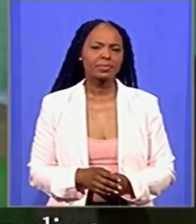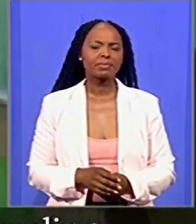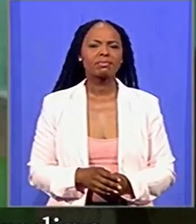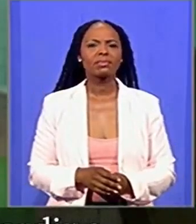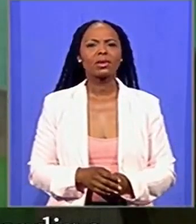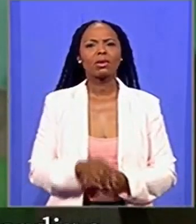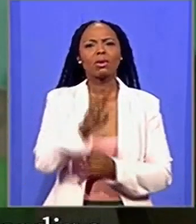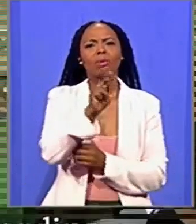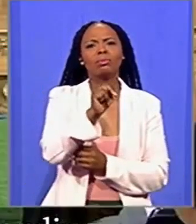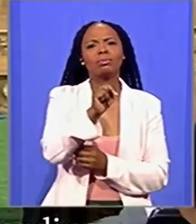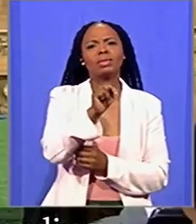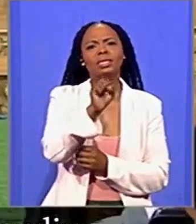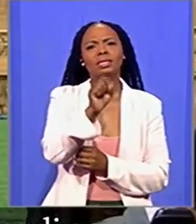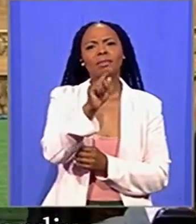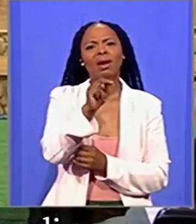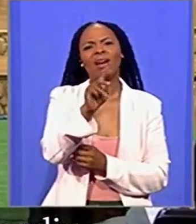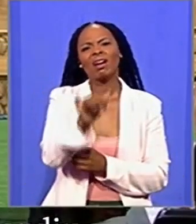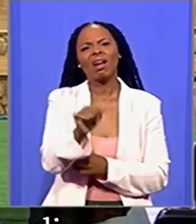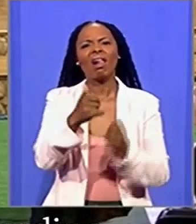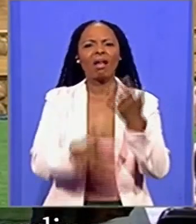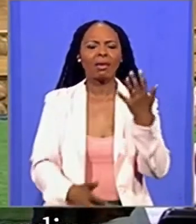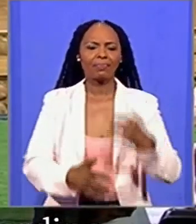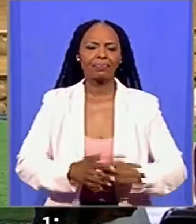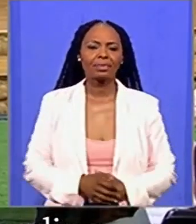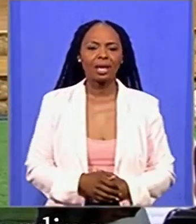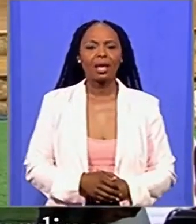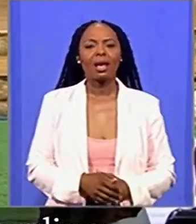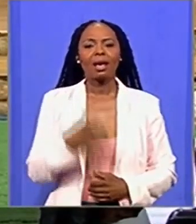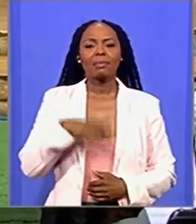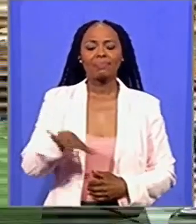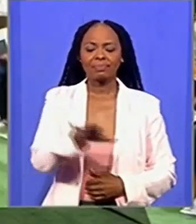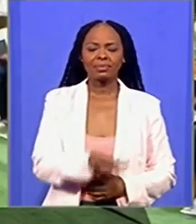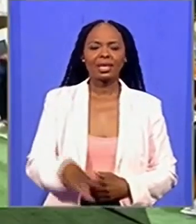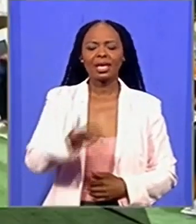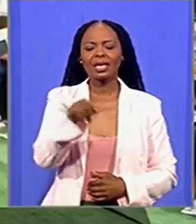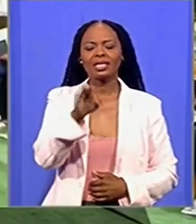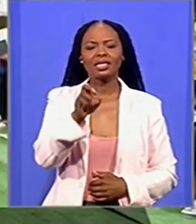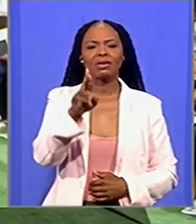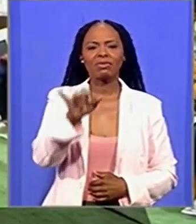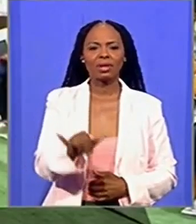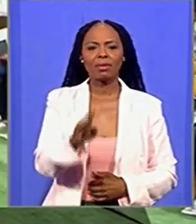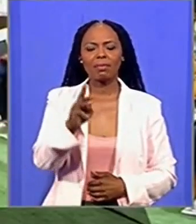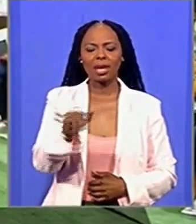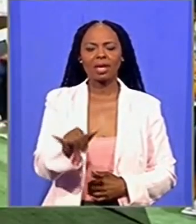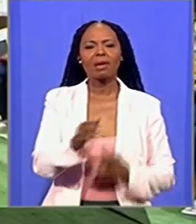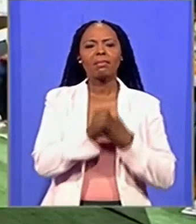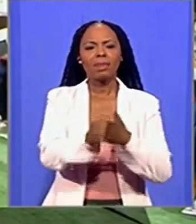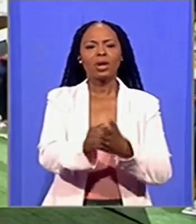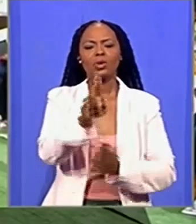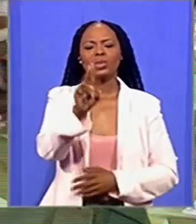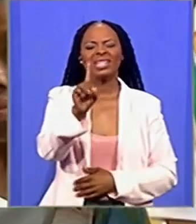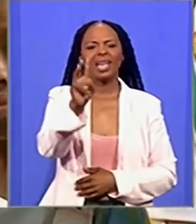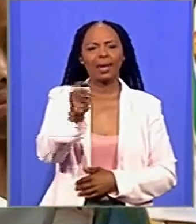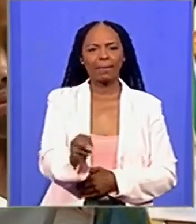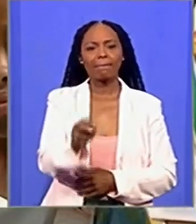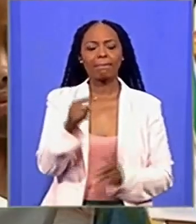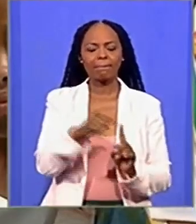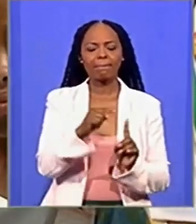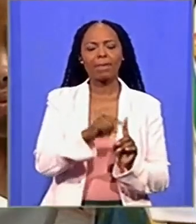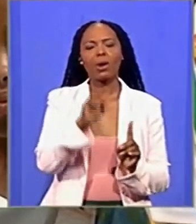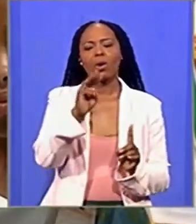Omavuso Msimanga. Ka ho le leng ha ile ka Jeffreys Bay, moetapele wa UDM Bantu Holomisa, o